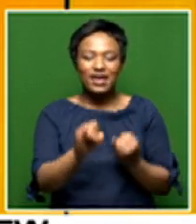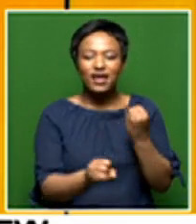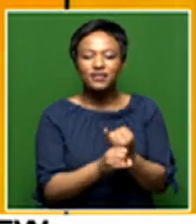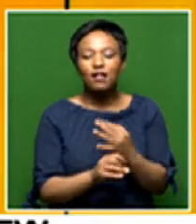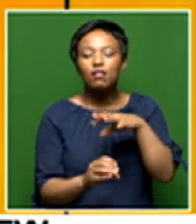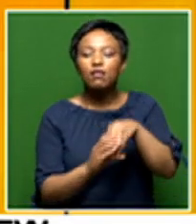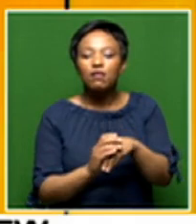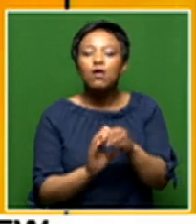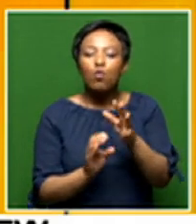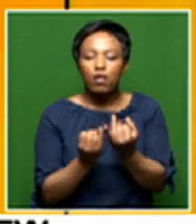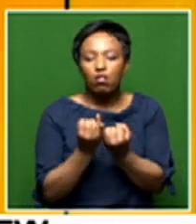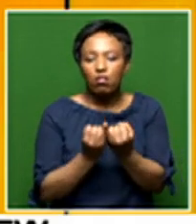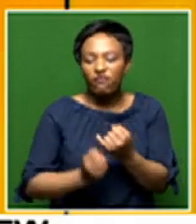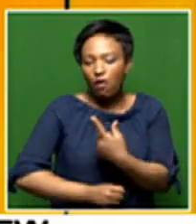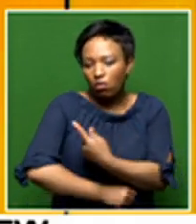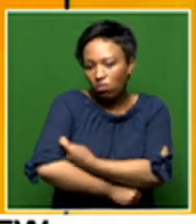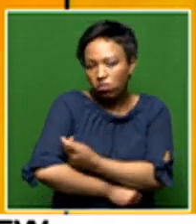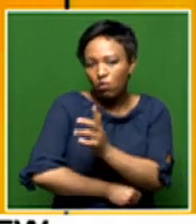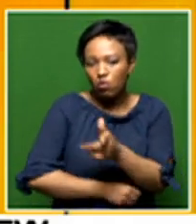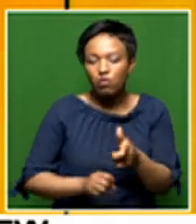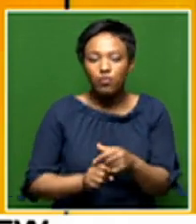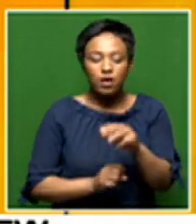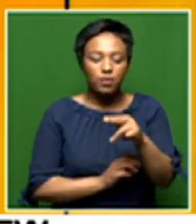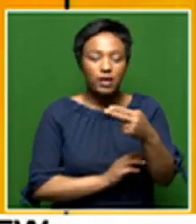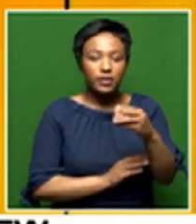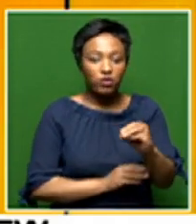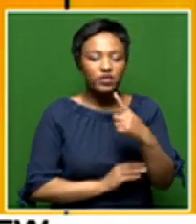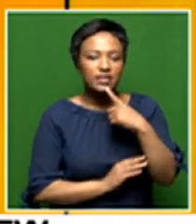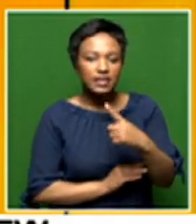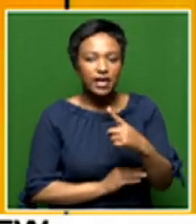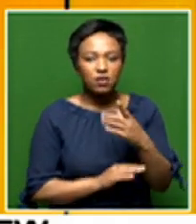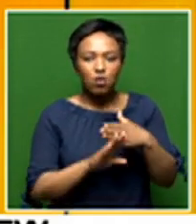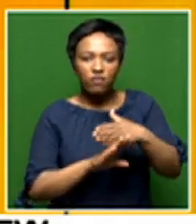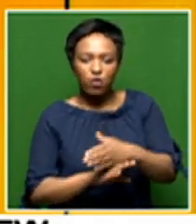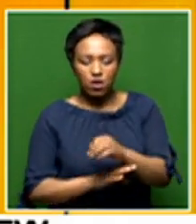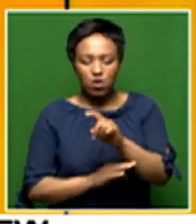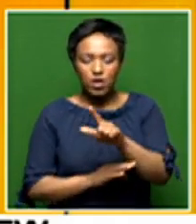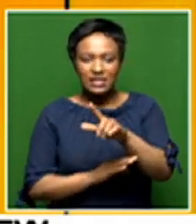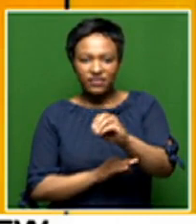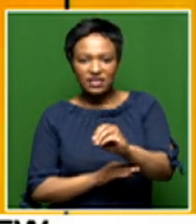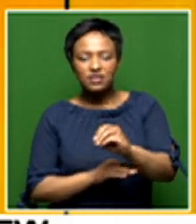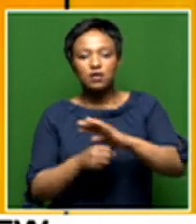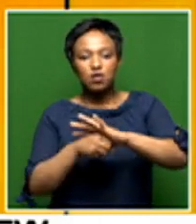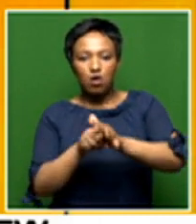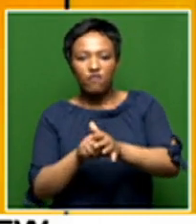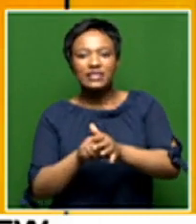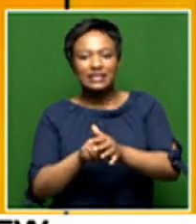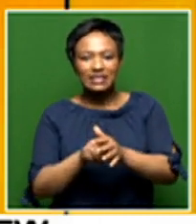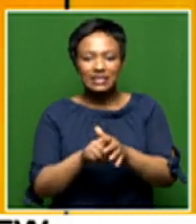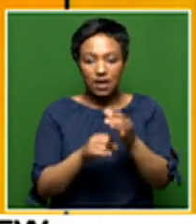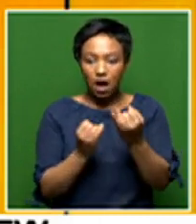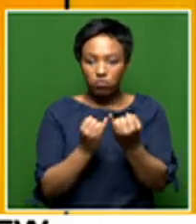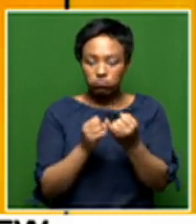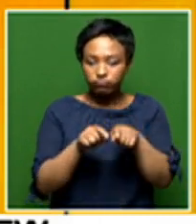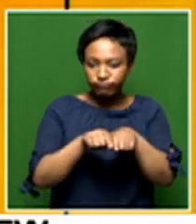part of the trial. The World Health Organization, or WHO, say there are over 170 COVID-19 vaccine